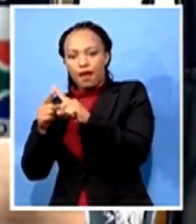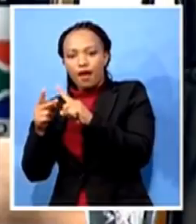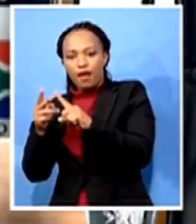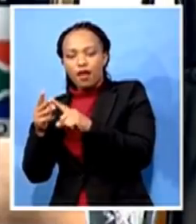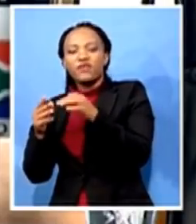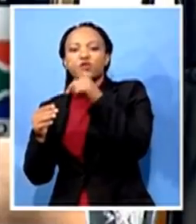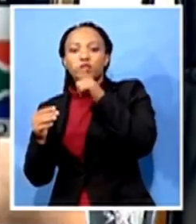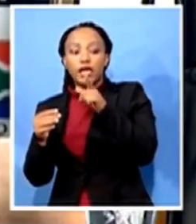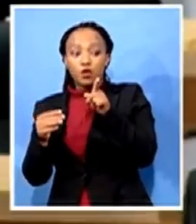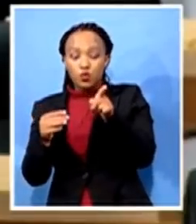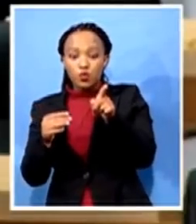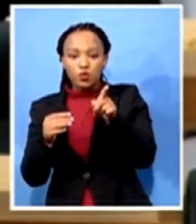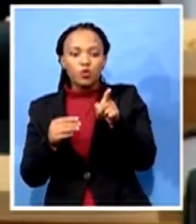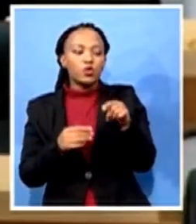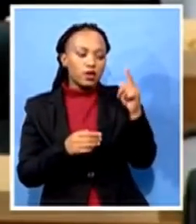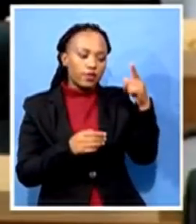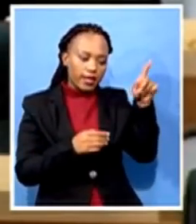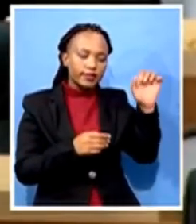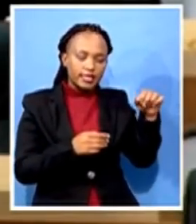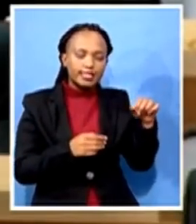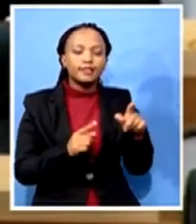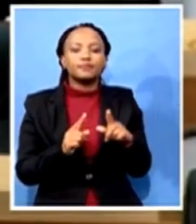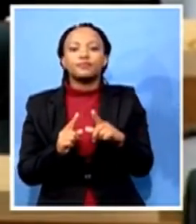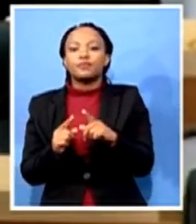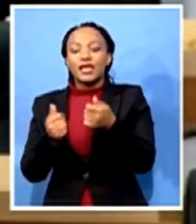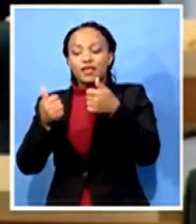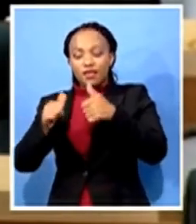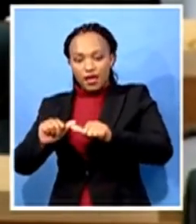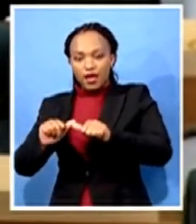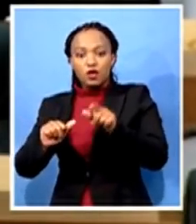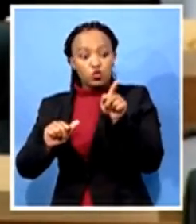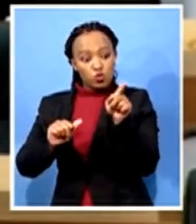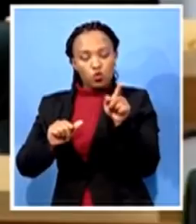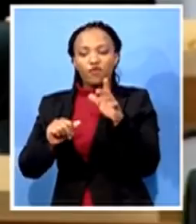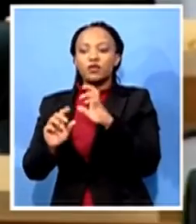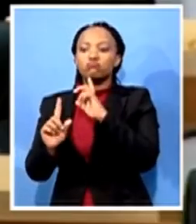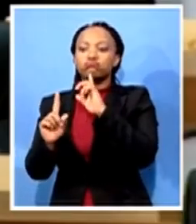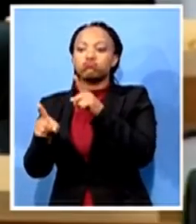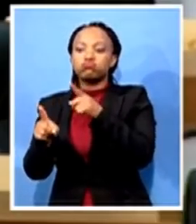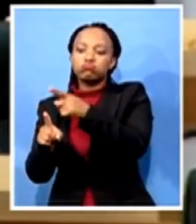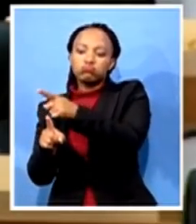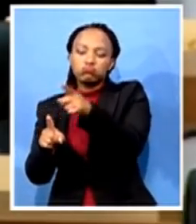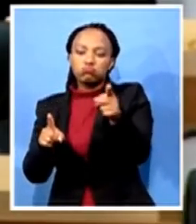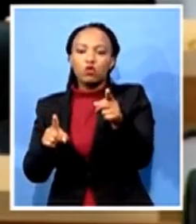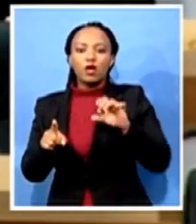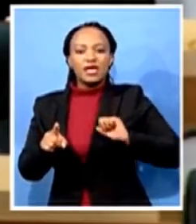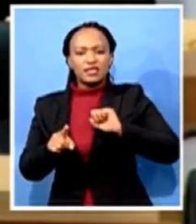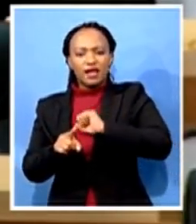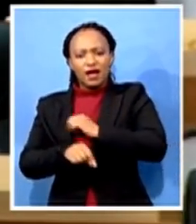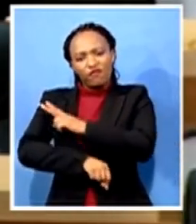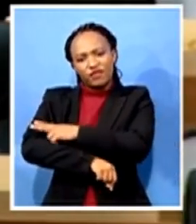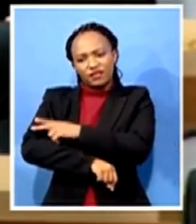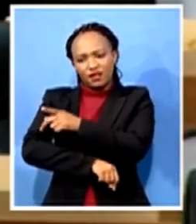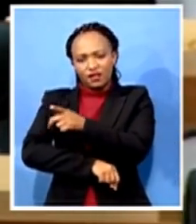correct. You then gave those instructions to officials to compose this database of bidders